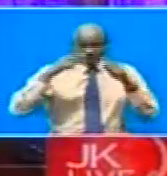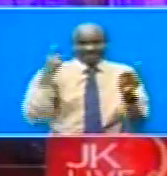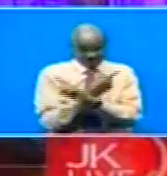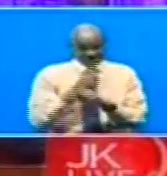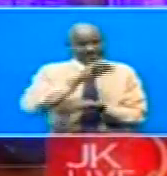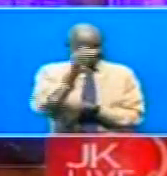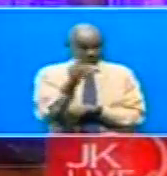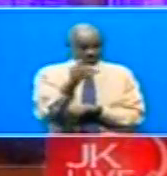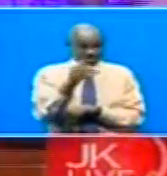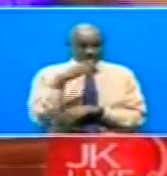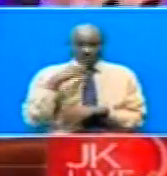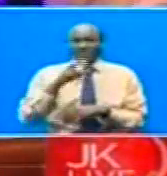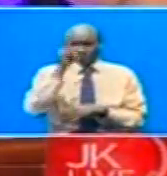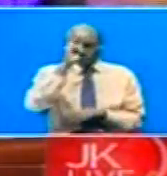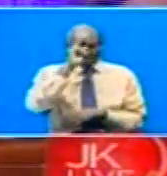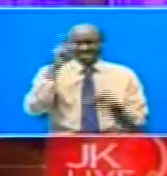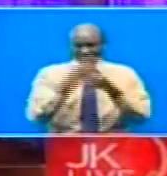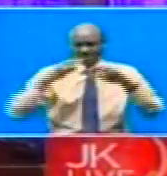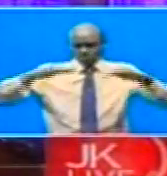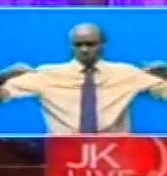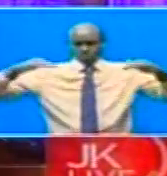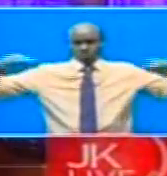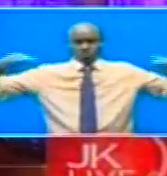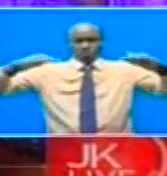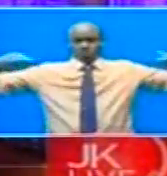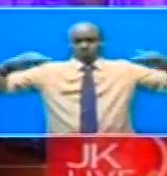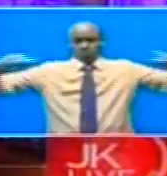Mm-hmm. And there were police cars on the sides of the road. And we were stopped by a police car.